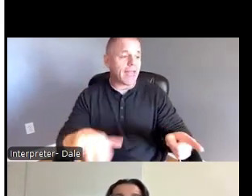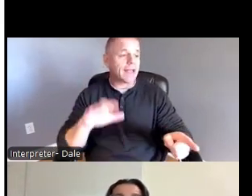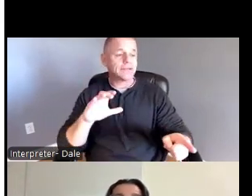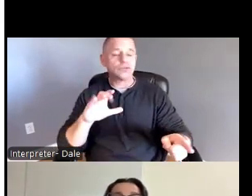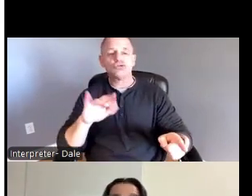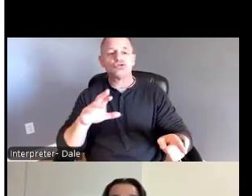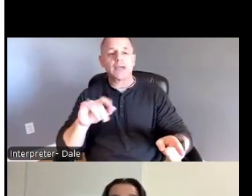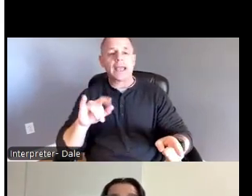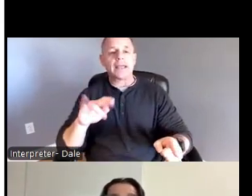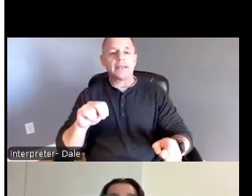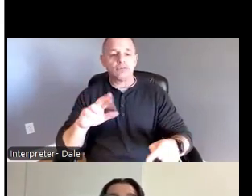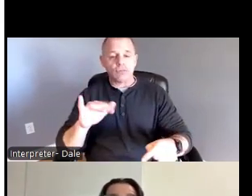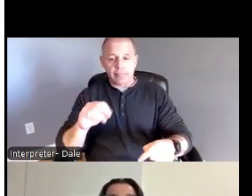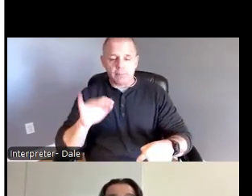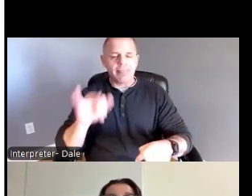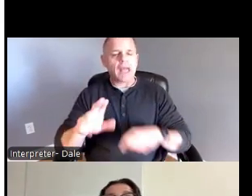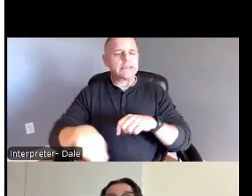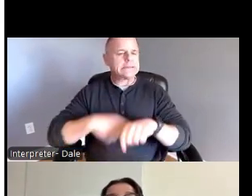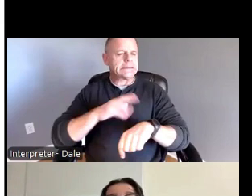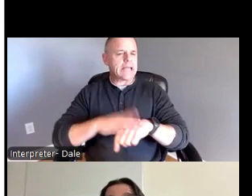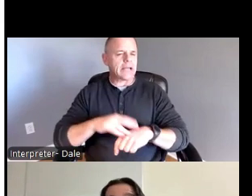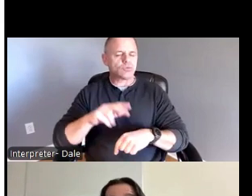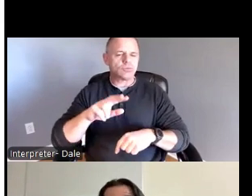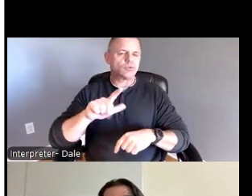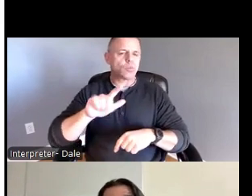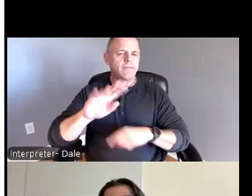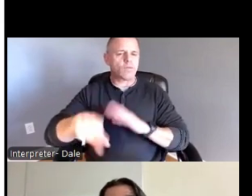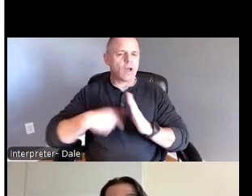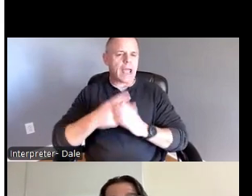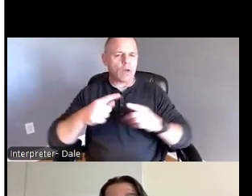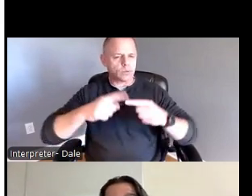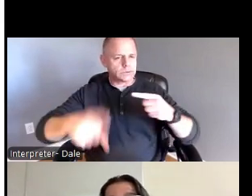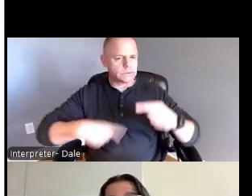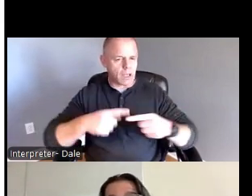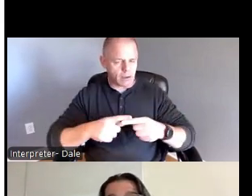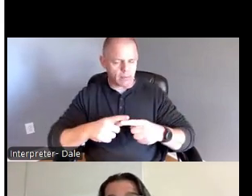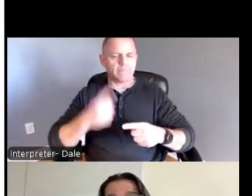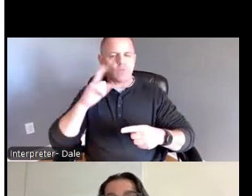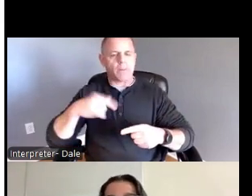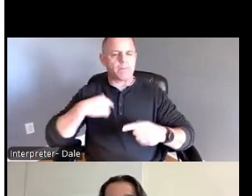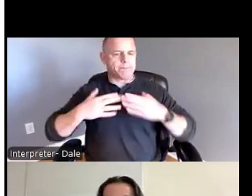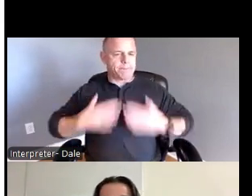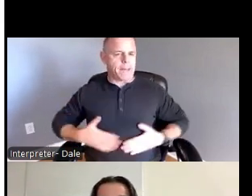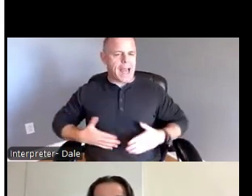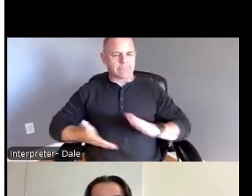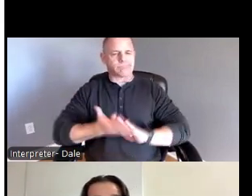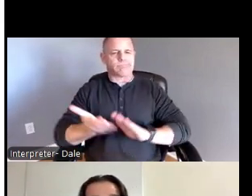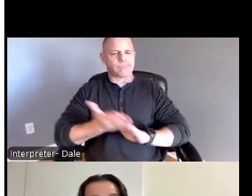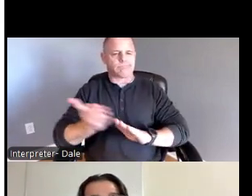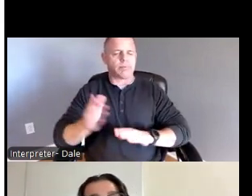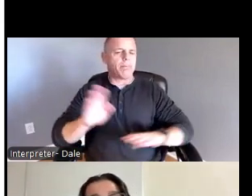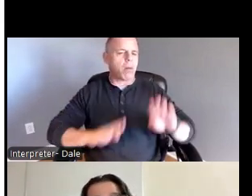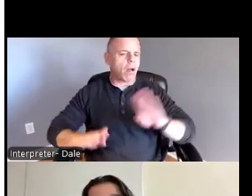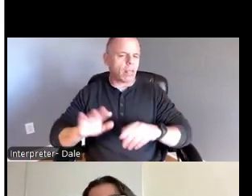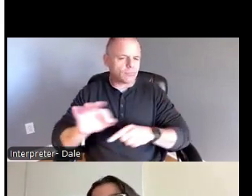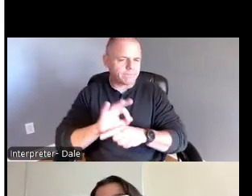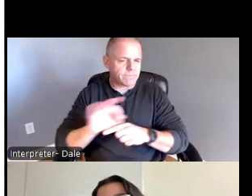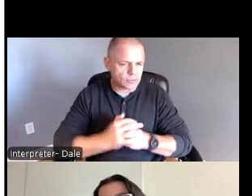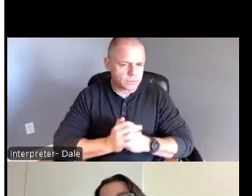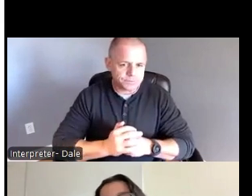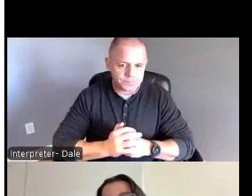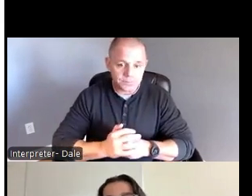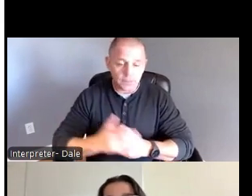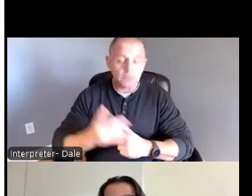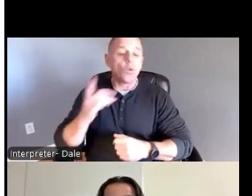natural 24-hour cycles observed in our biological functions. A good example of that is our sleep-wake